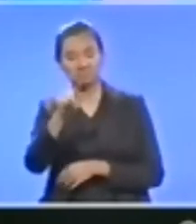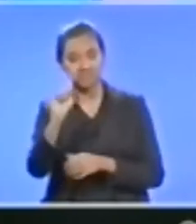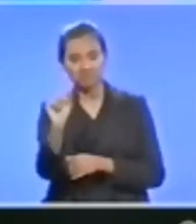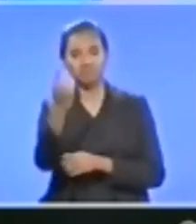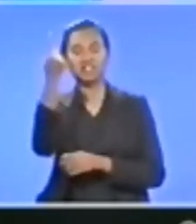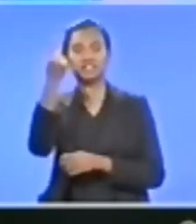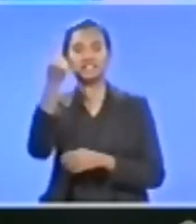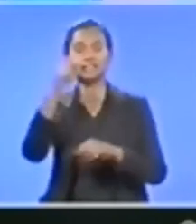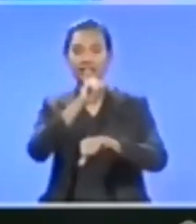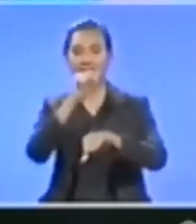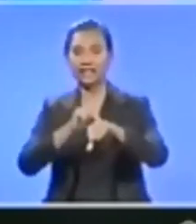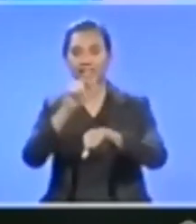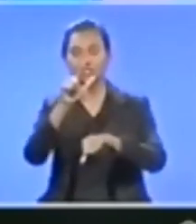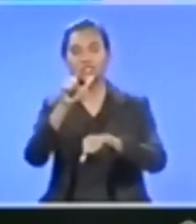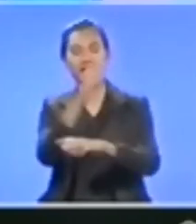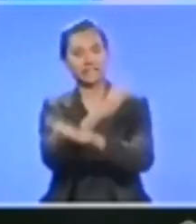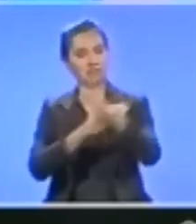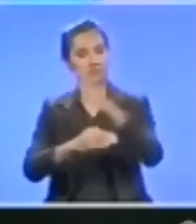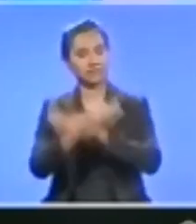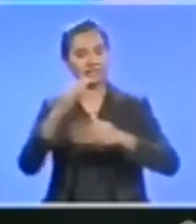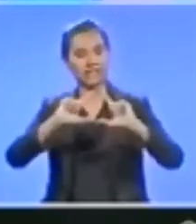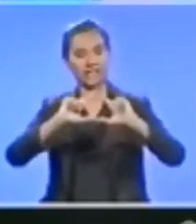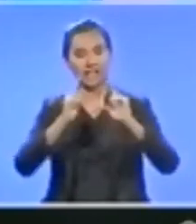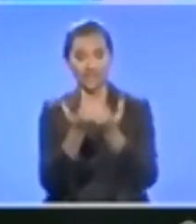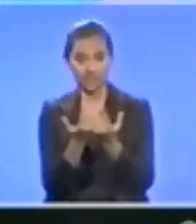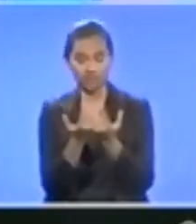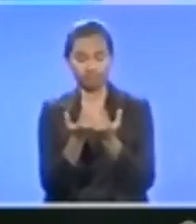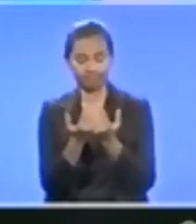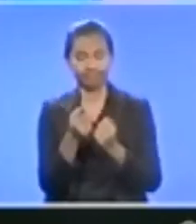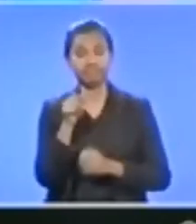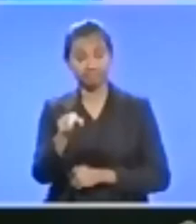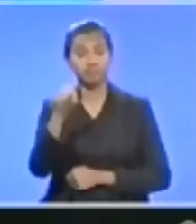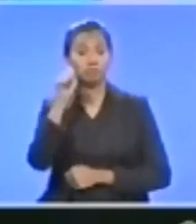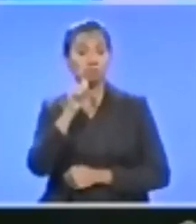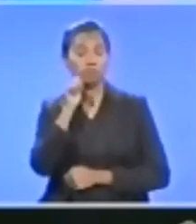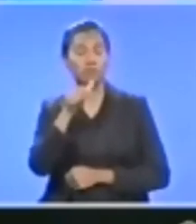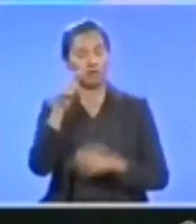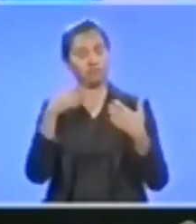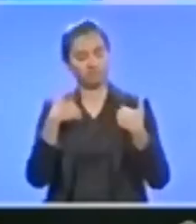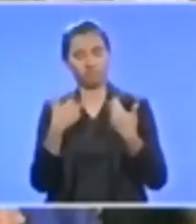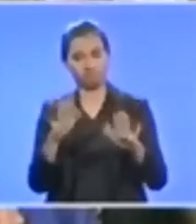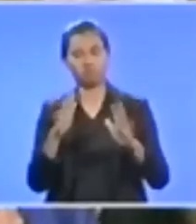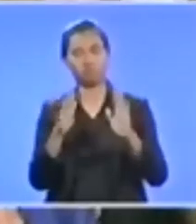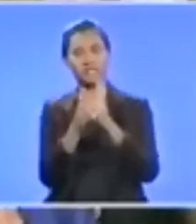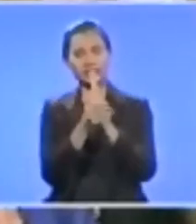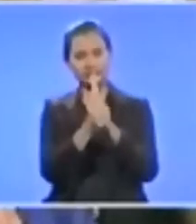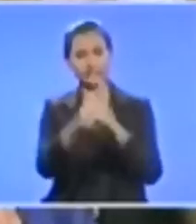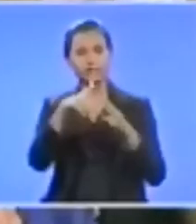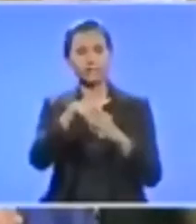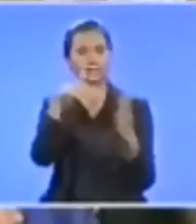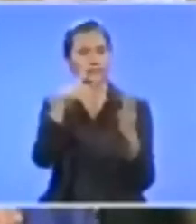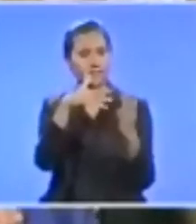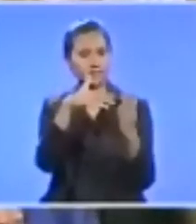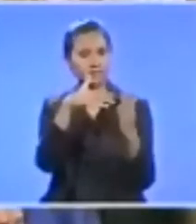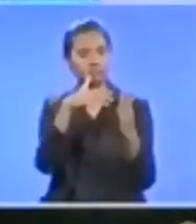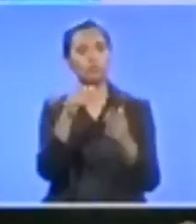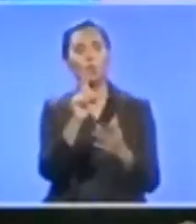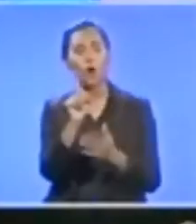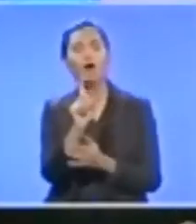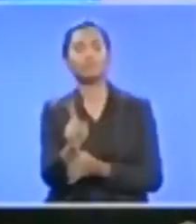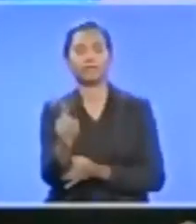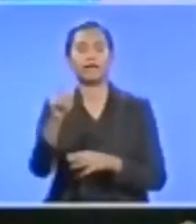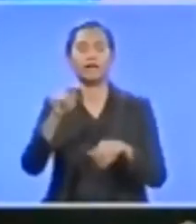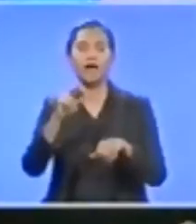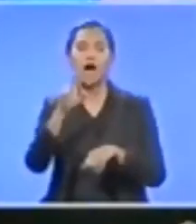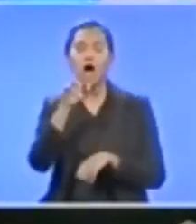League. Nurul has also excelled in her studies. She studied at Raffles Girls' School, and then she went on to